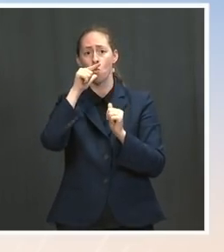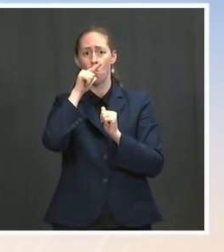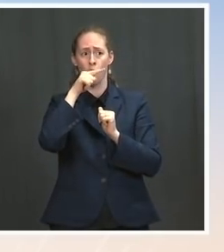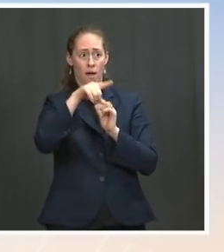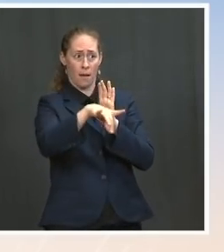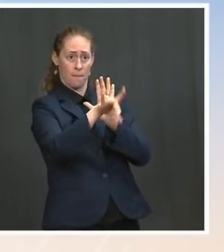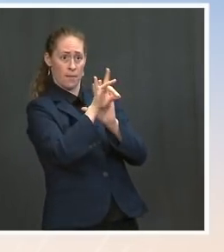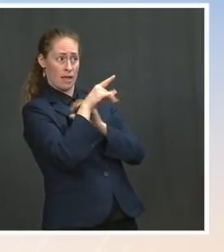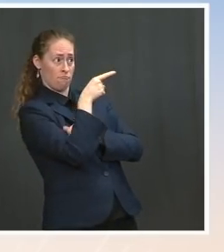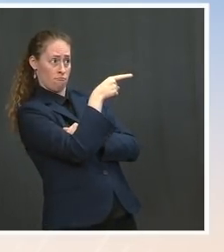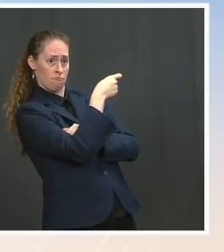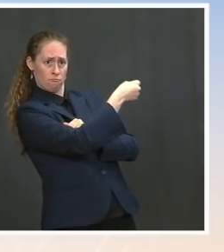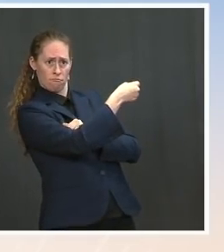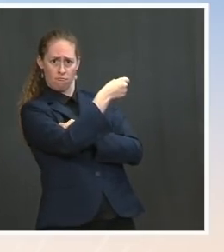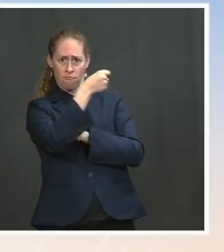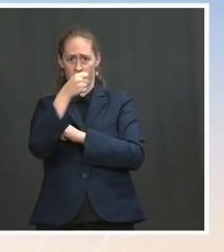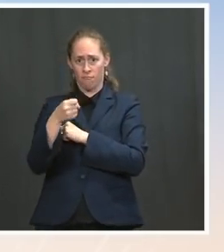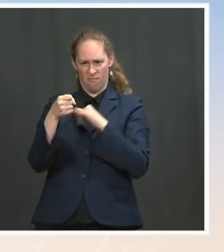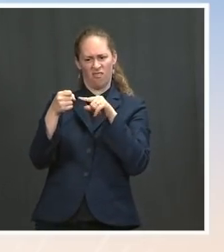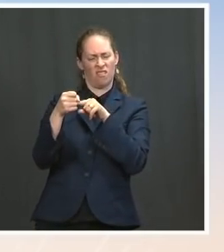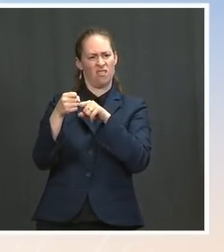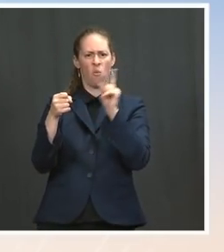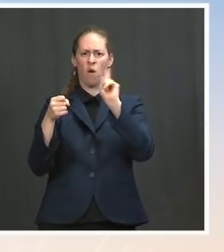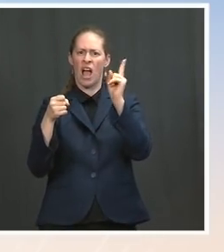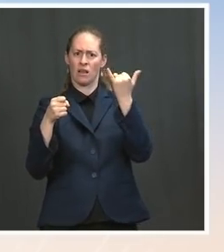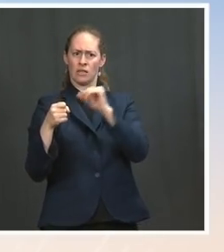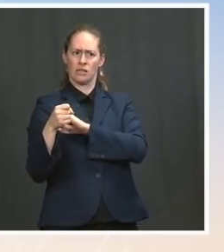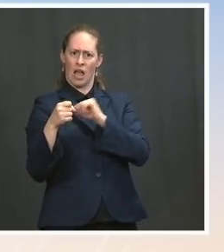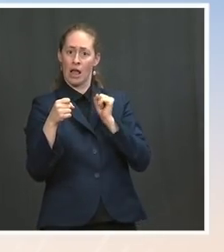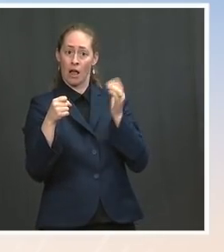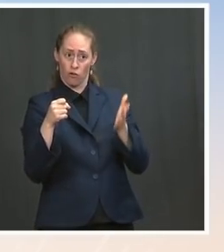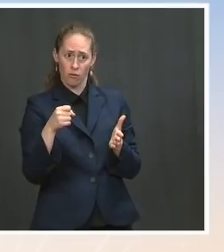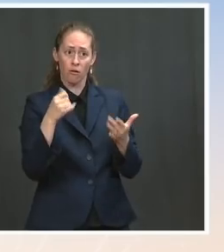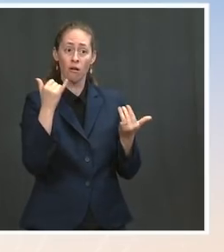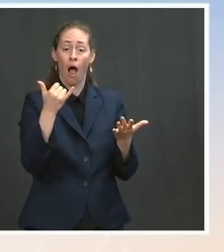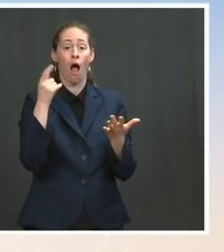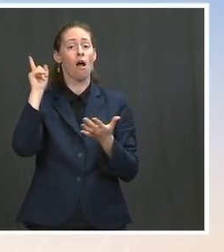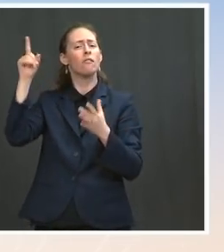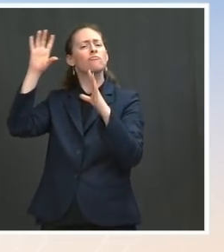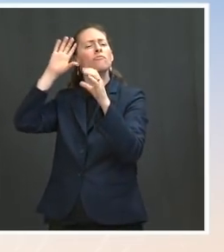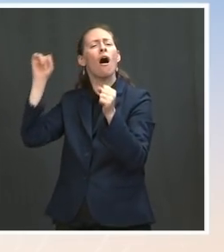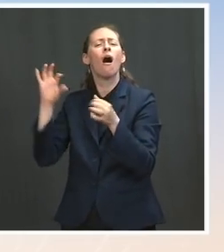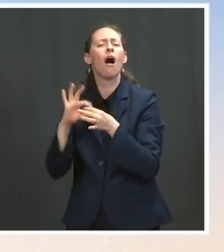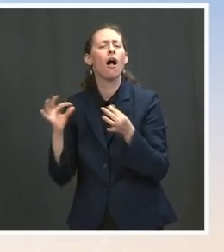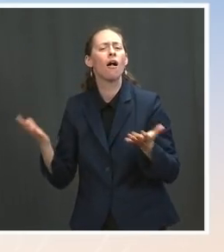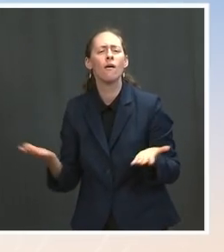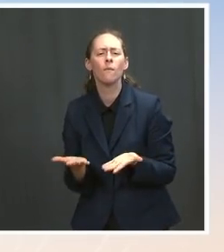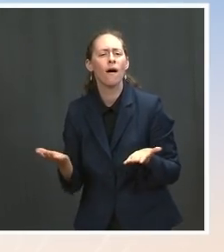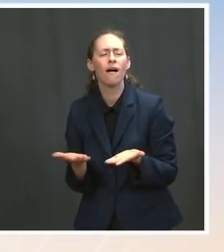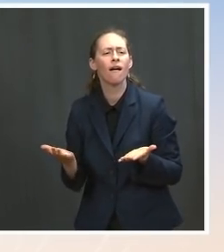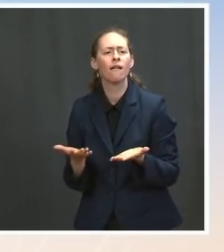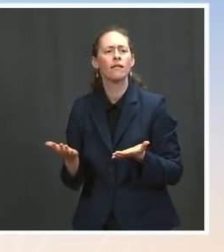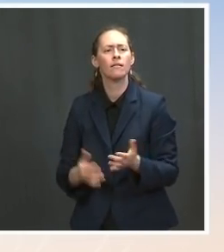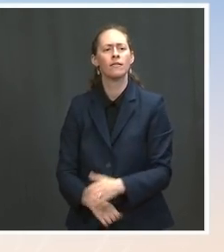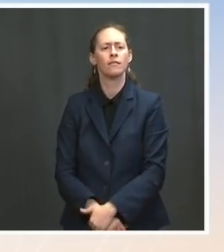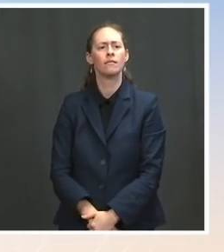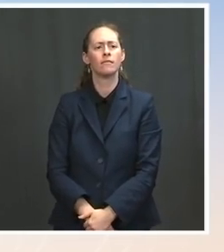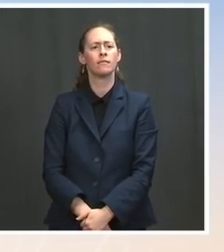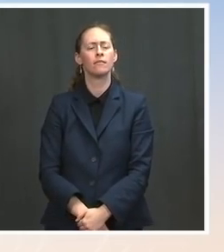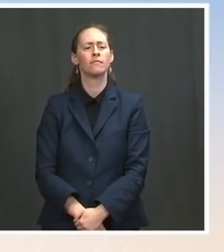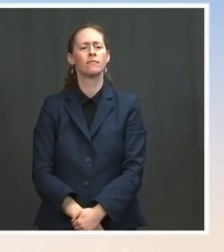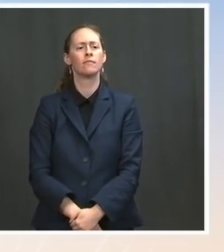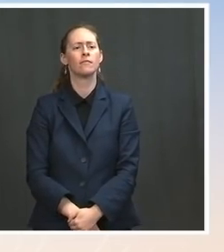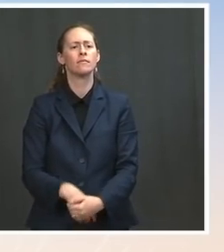them in the Senate. If you look at what the president said, the big tell here is I hear all the folks on TV saying, now as a